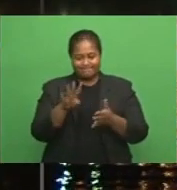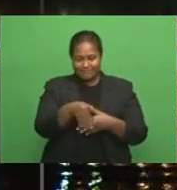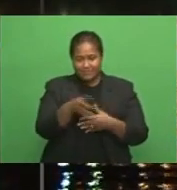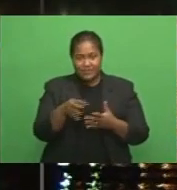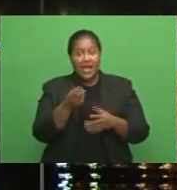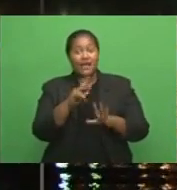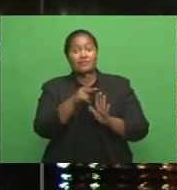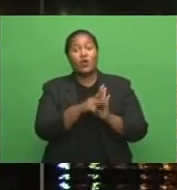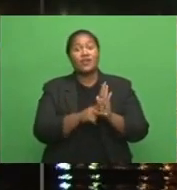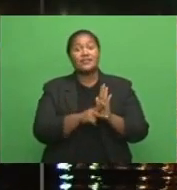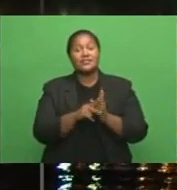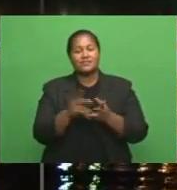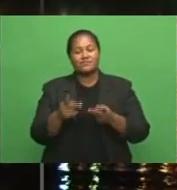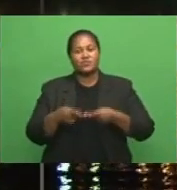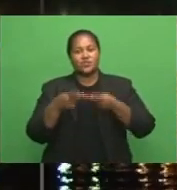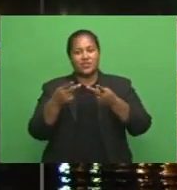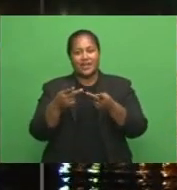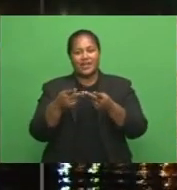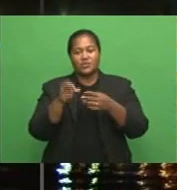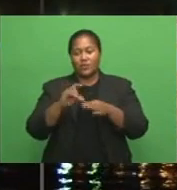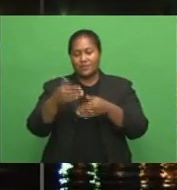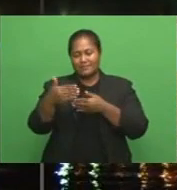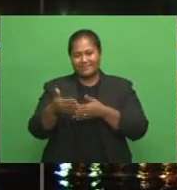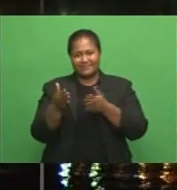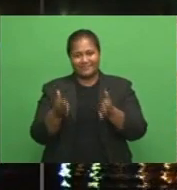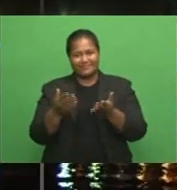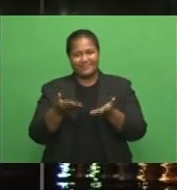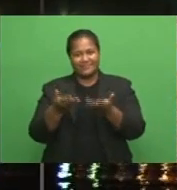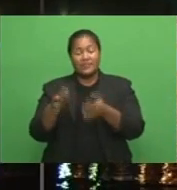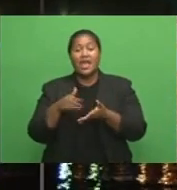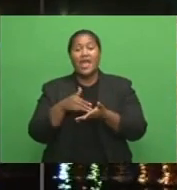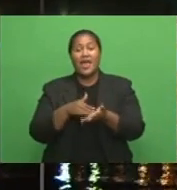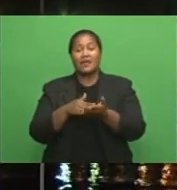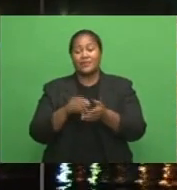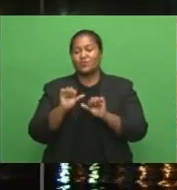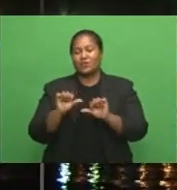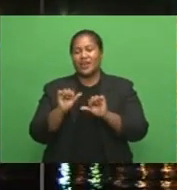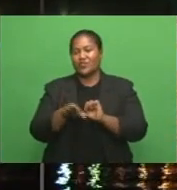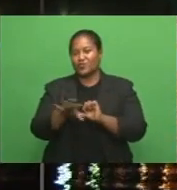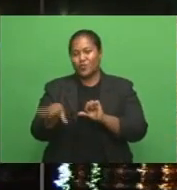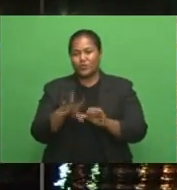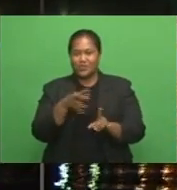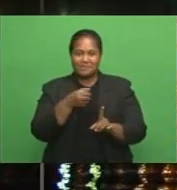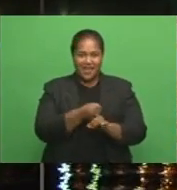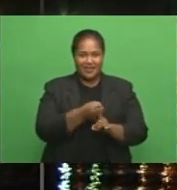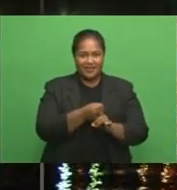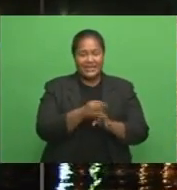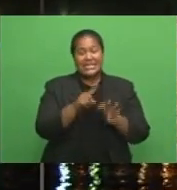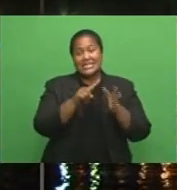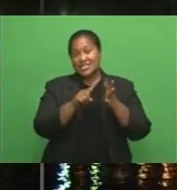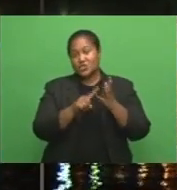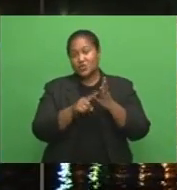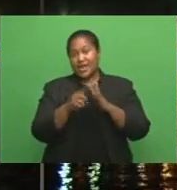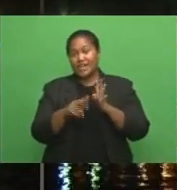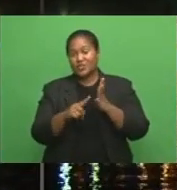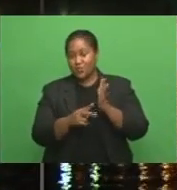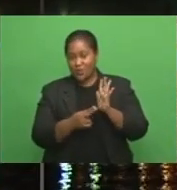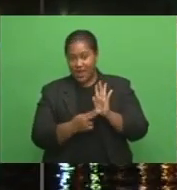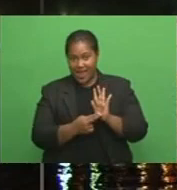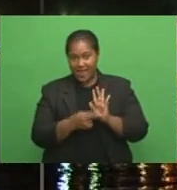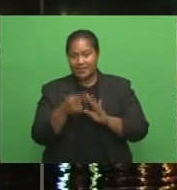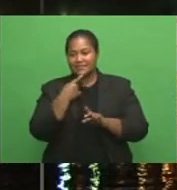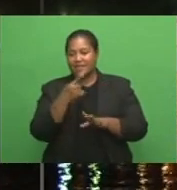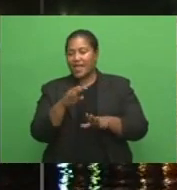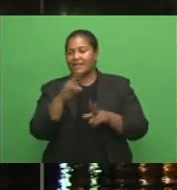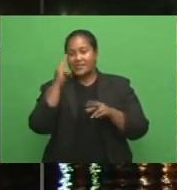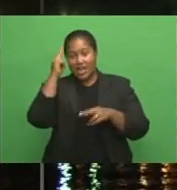policies introduced along with relief packages will help and protect those affected. The European Union and the United Nations says the national